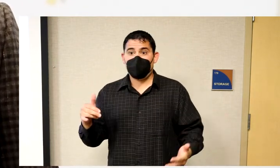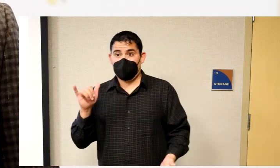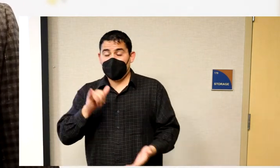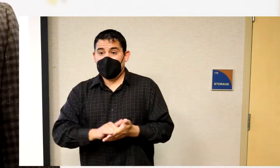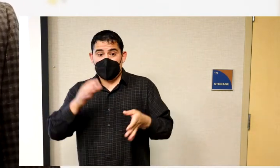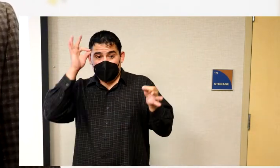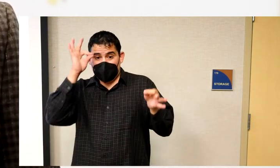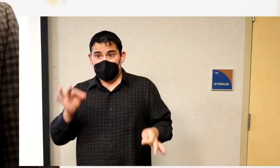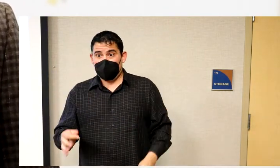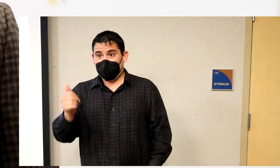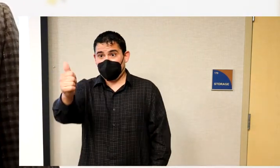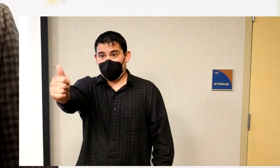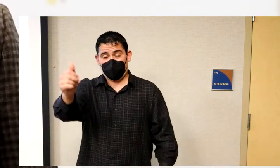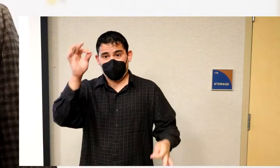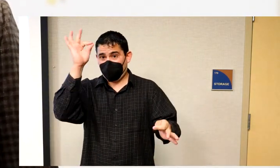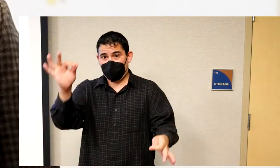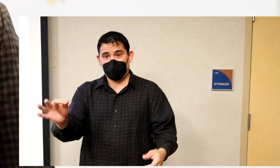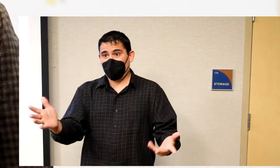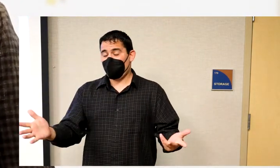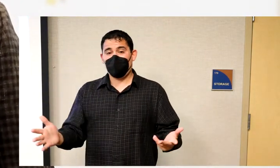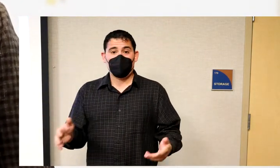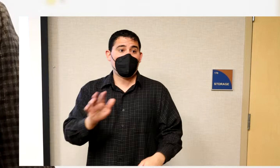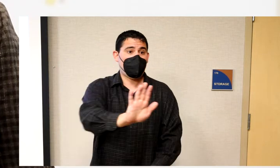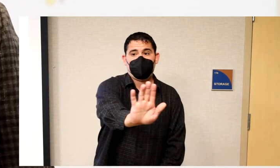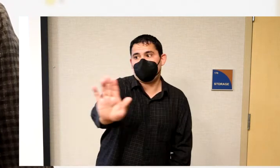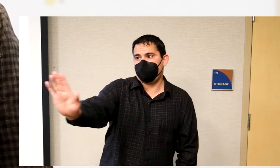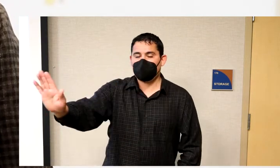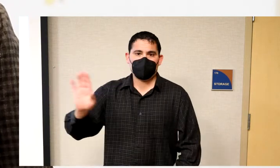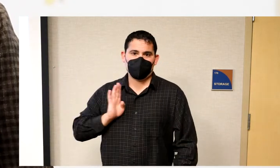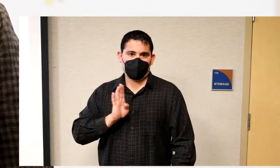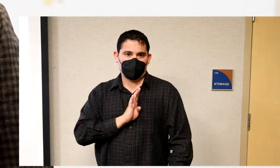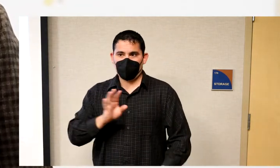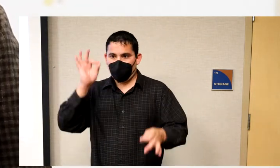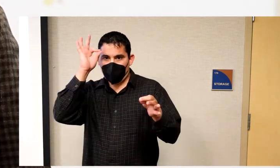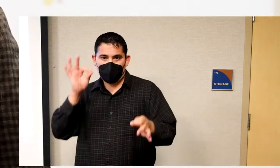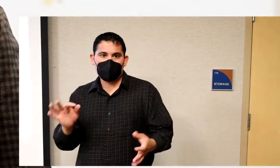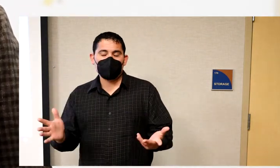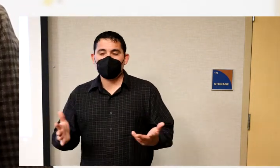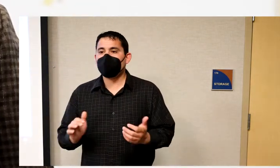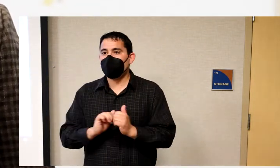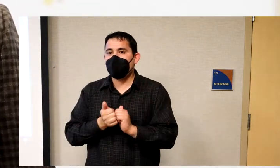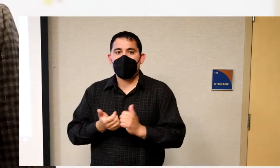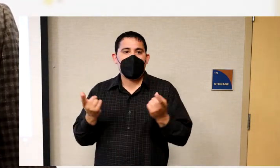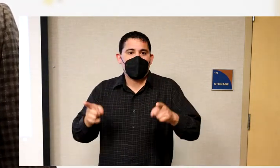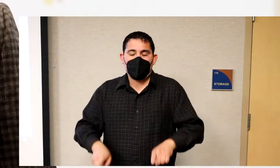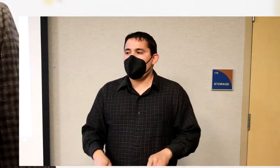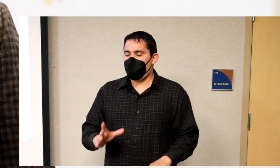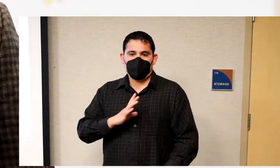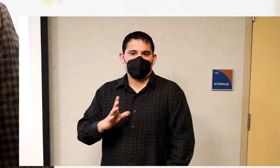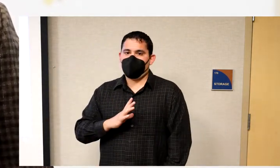is entirely up to you as a board, and we'll make that happen however you all decide to make it happen.